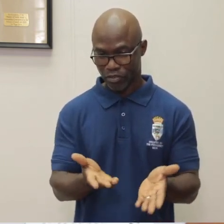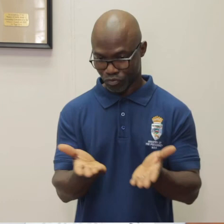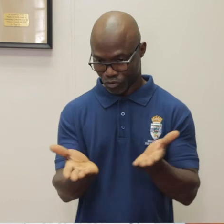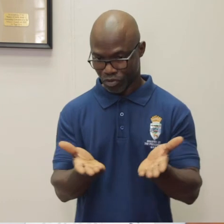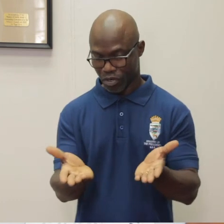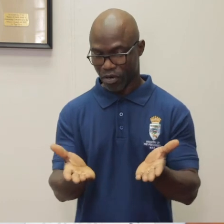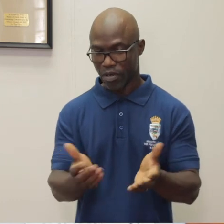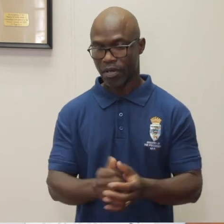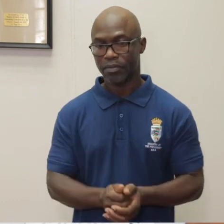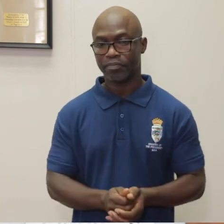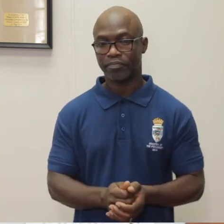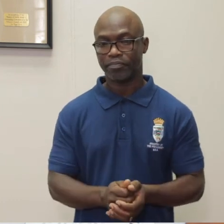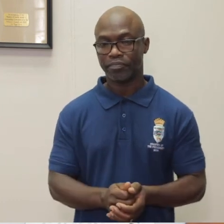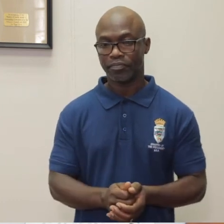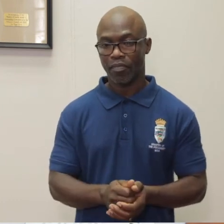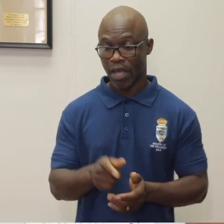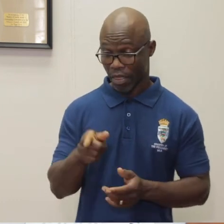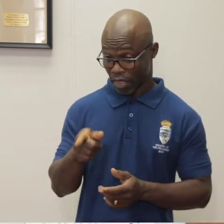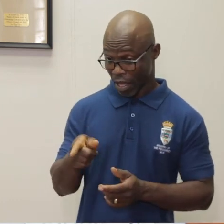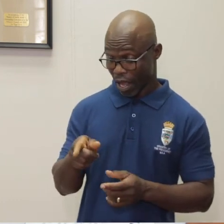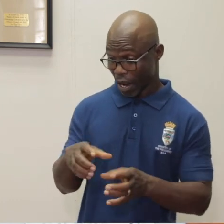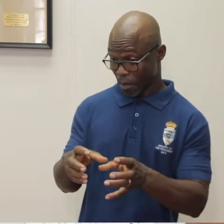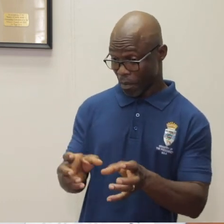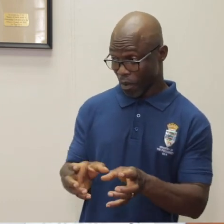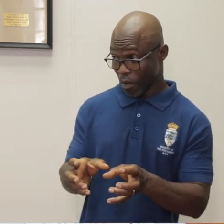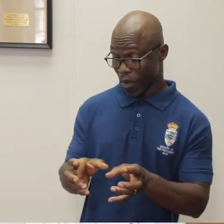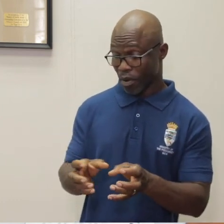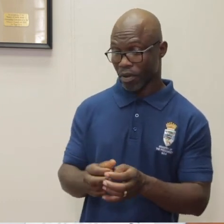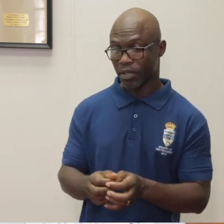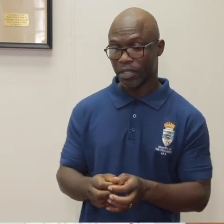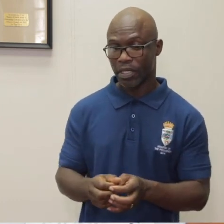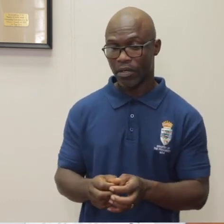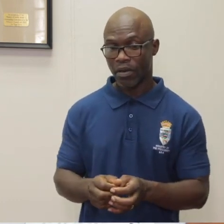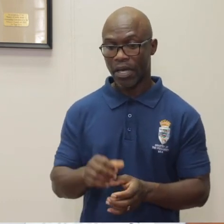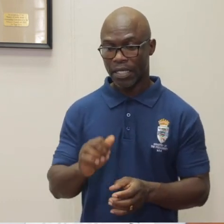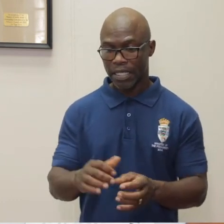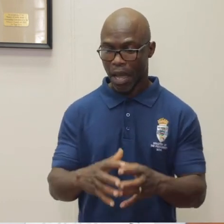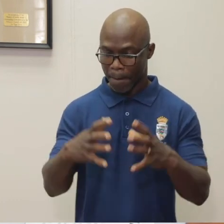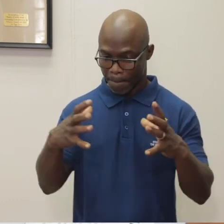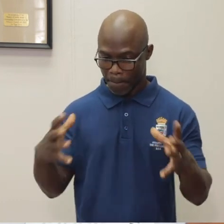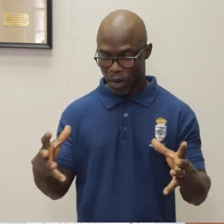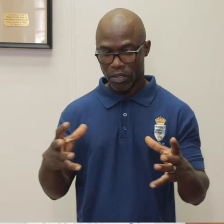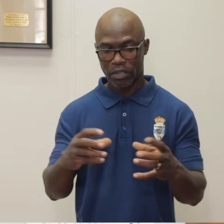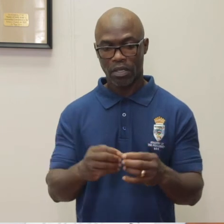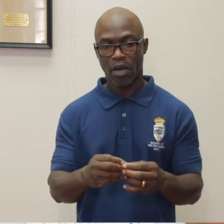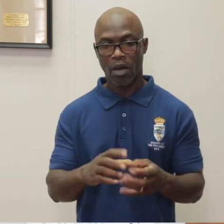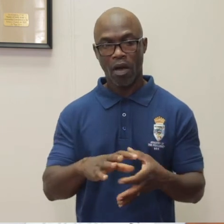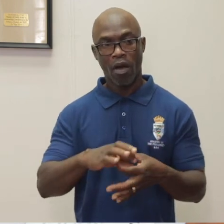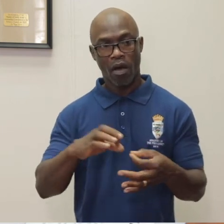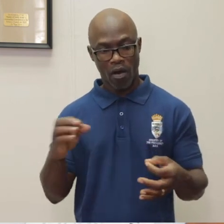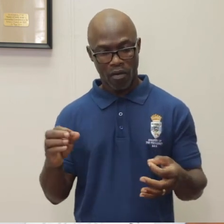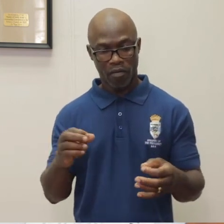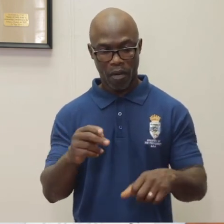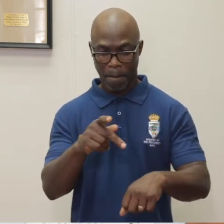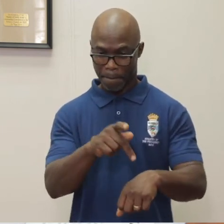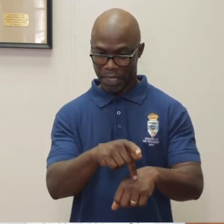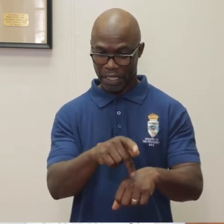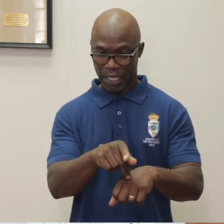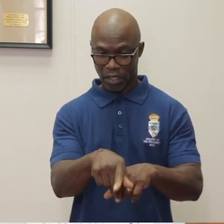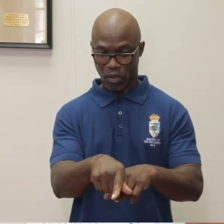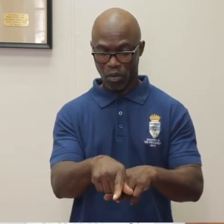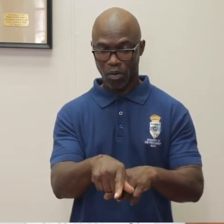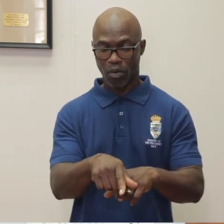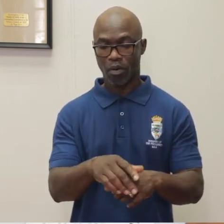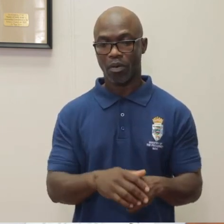And a baseball is like the amount of potato. When you say serving size of potato, this